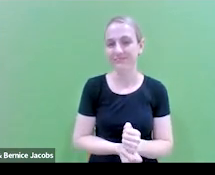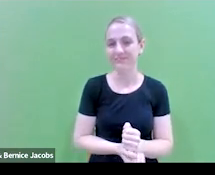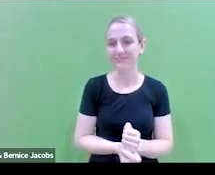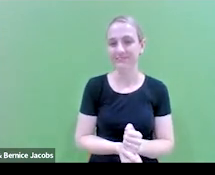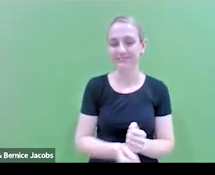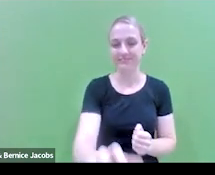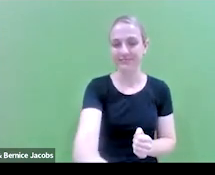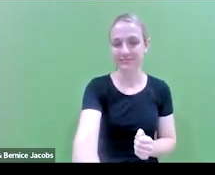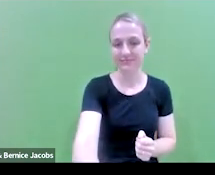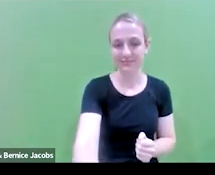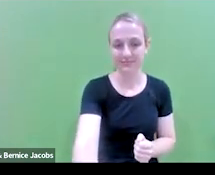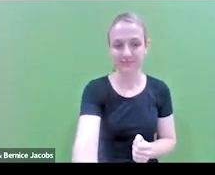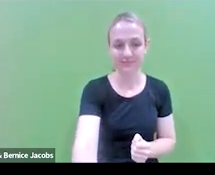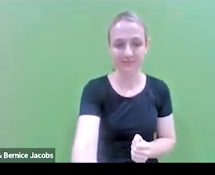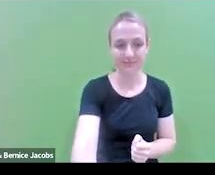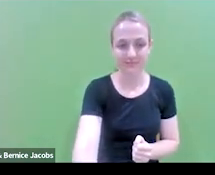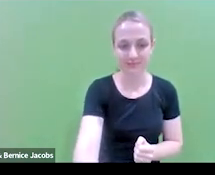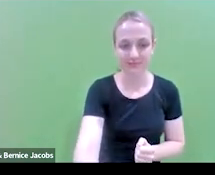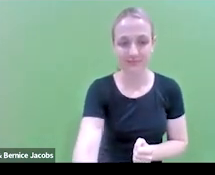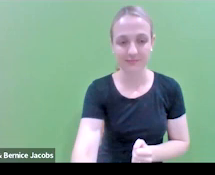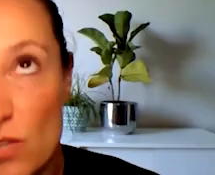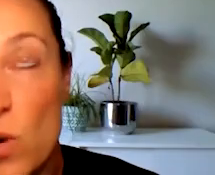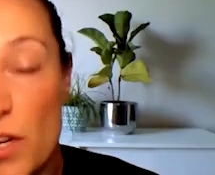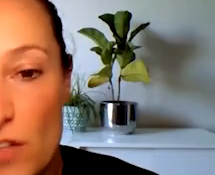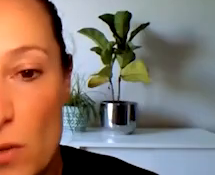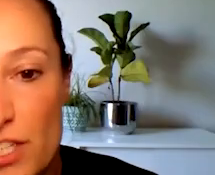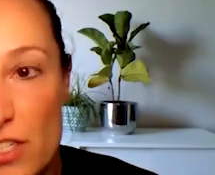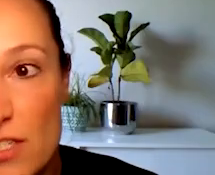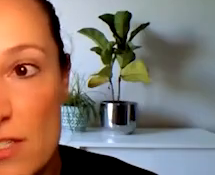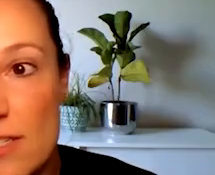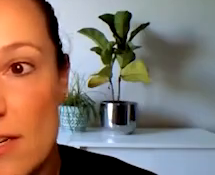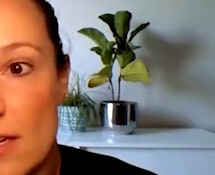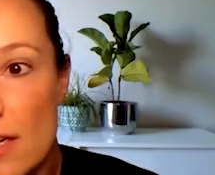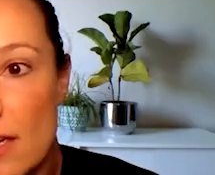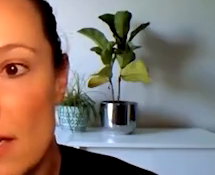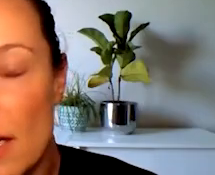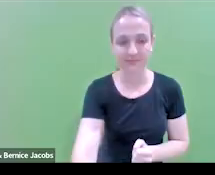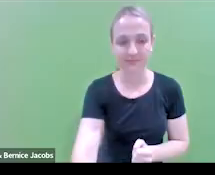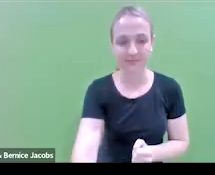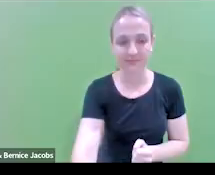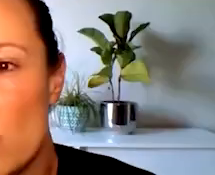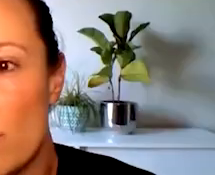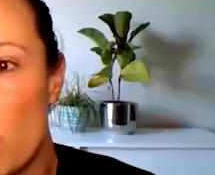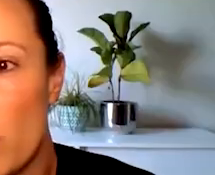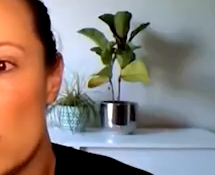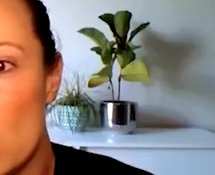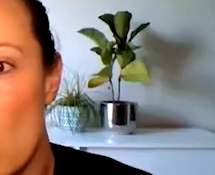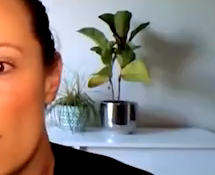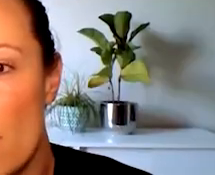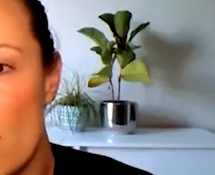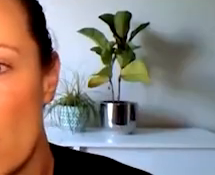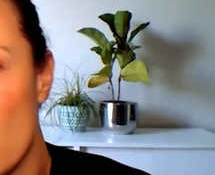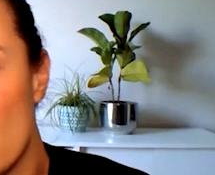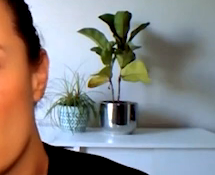Also on attention to detail is really around aesthetics. So one of the questions I get a lot, I'll just wait for Pete to